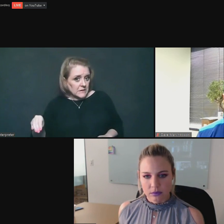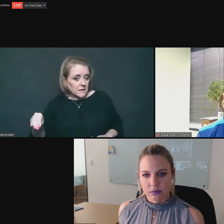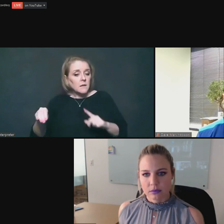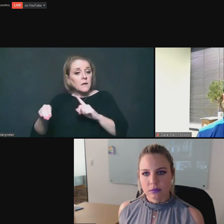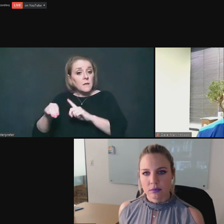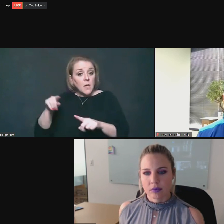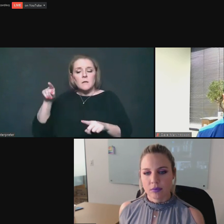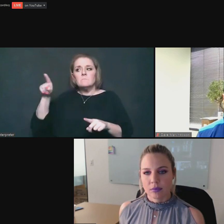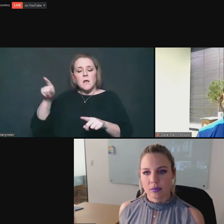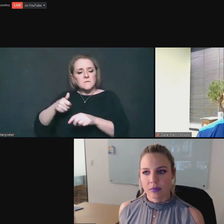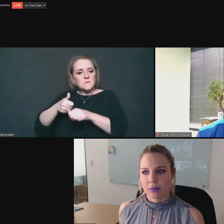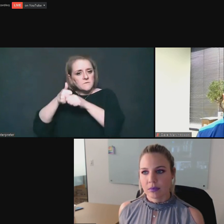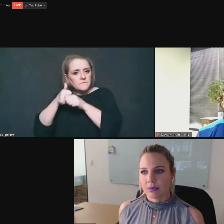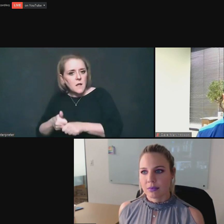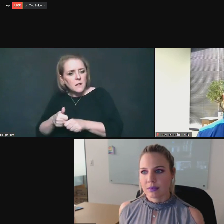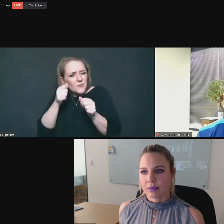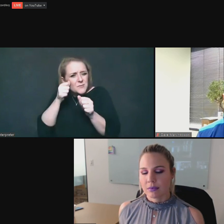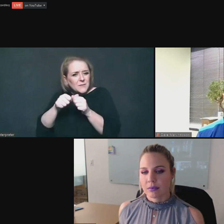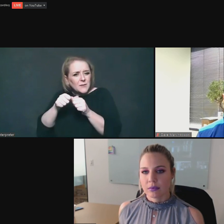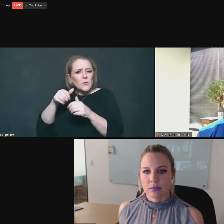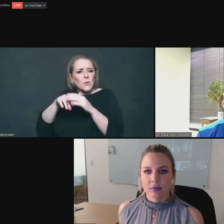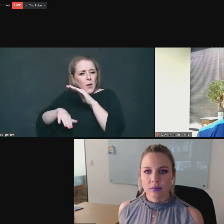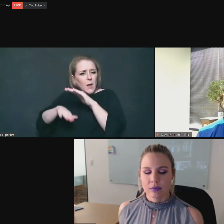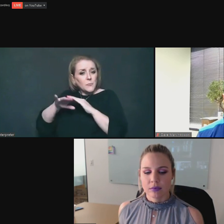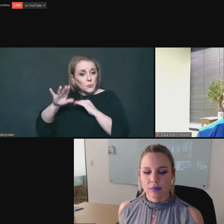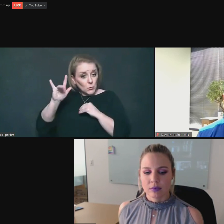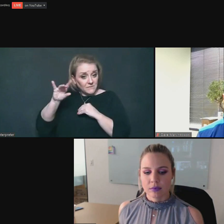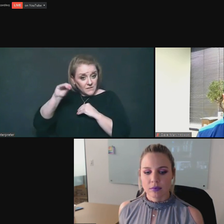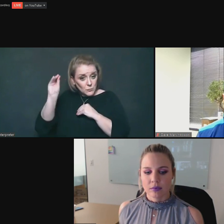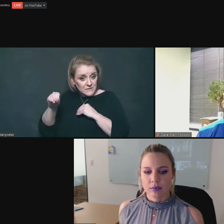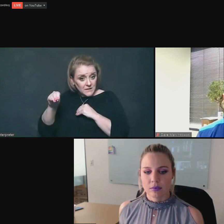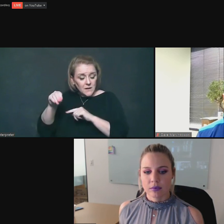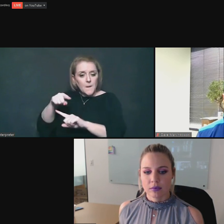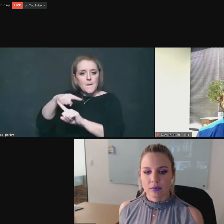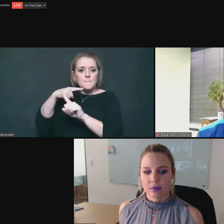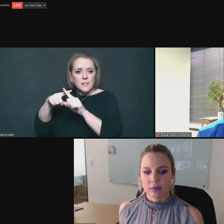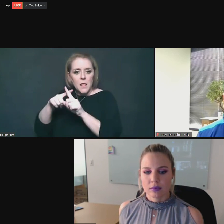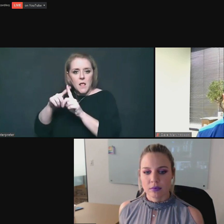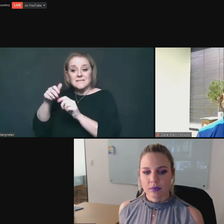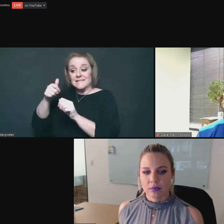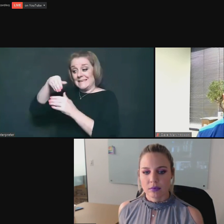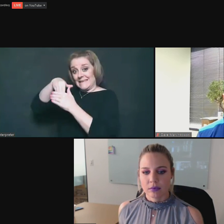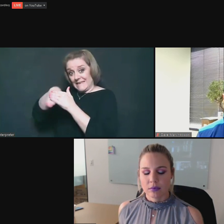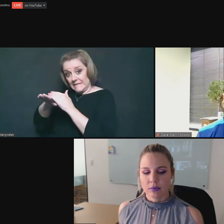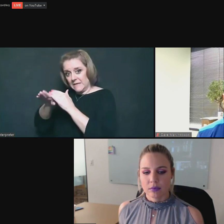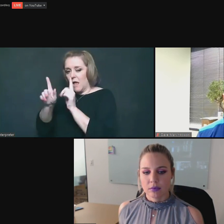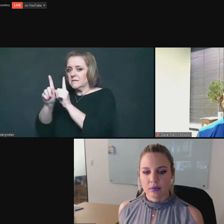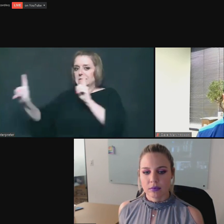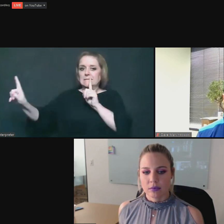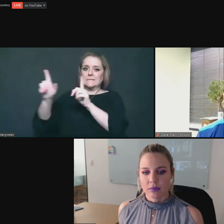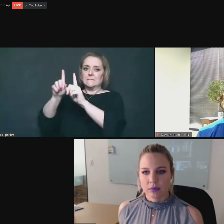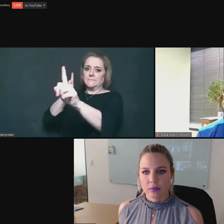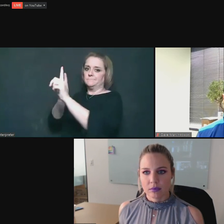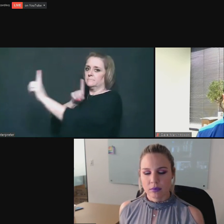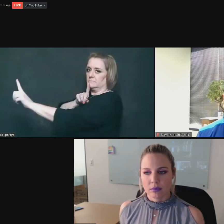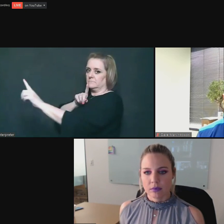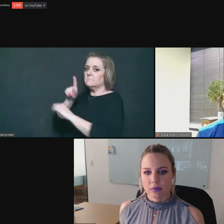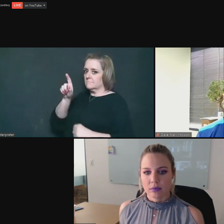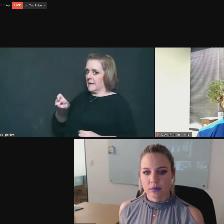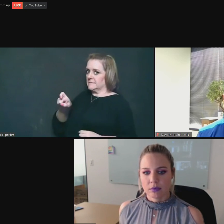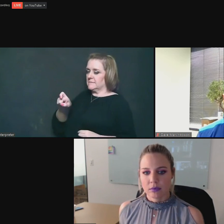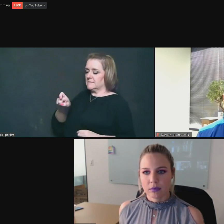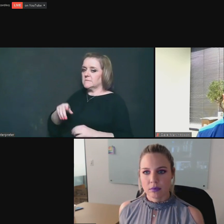of the 6-foot spacing as well as the 25% total occupancy. And the only other caveat is if there are